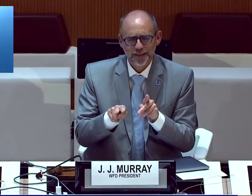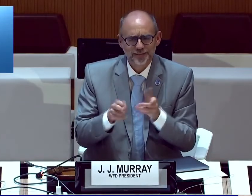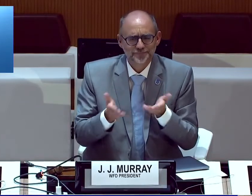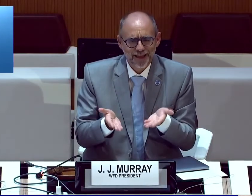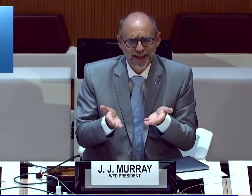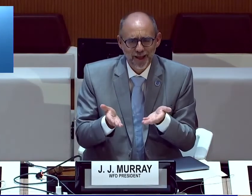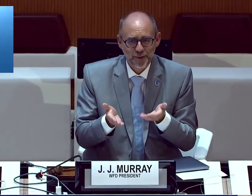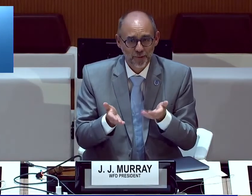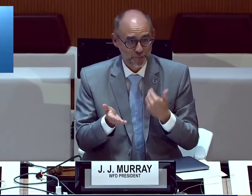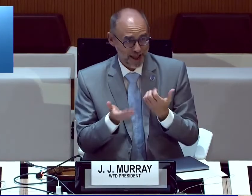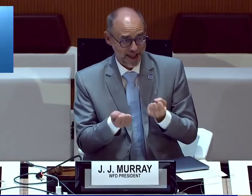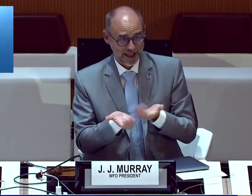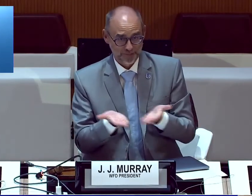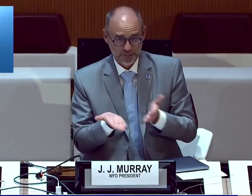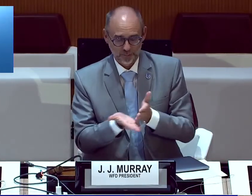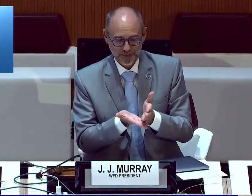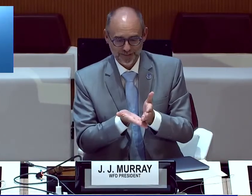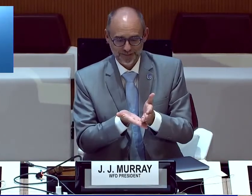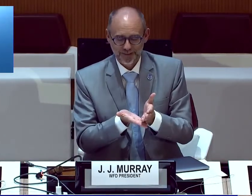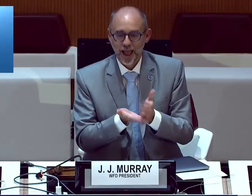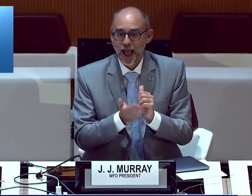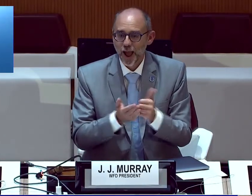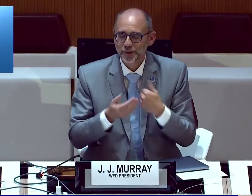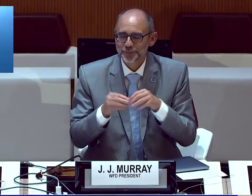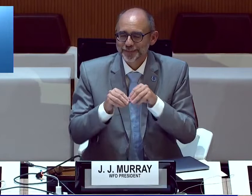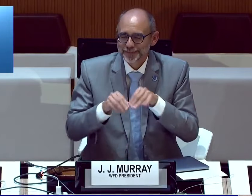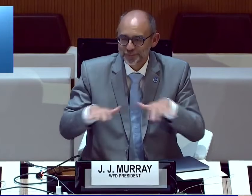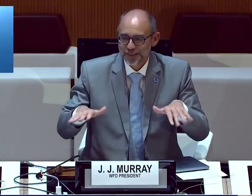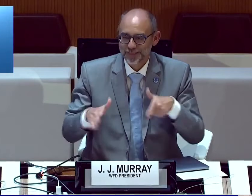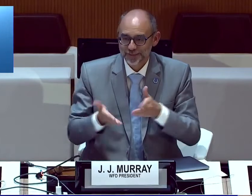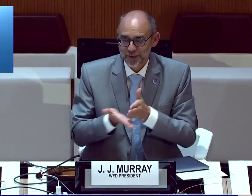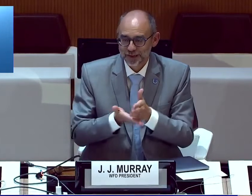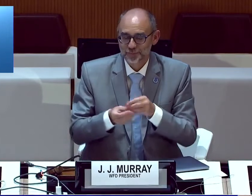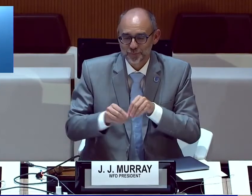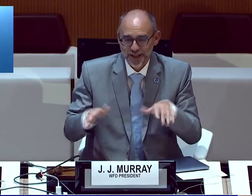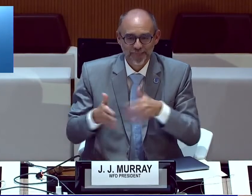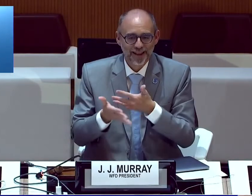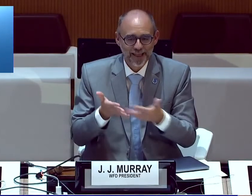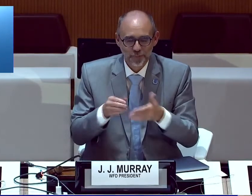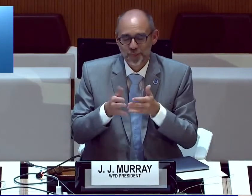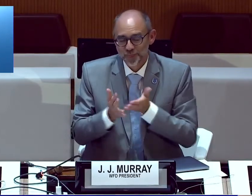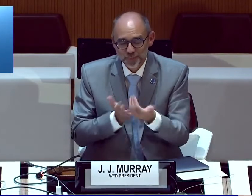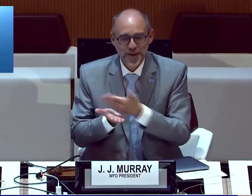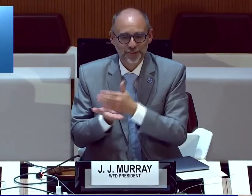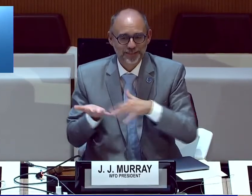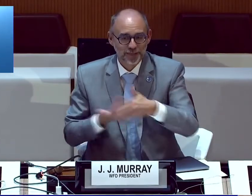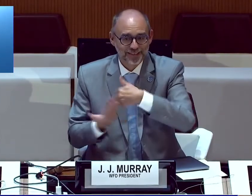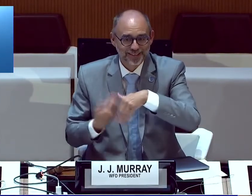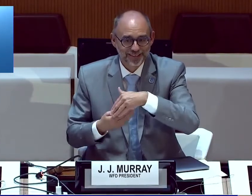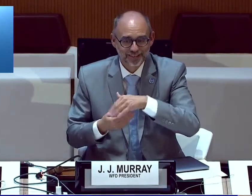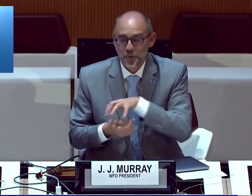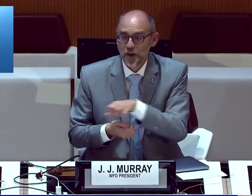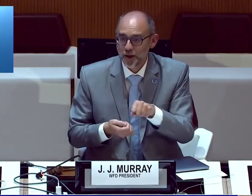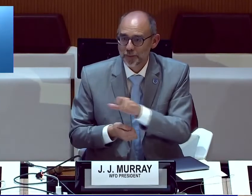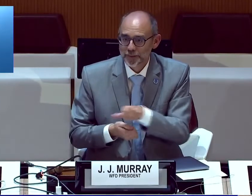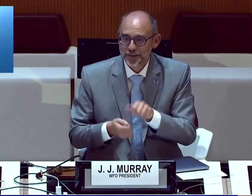be very careful about. We have this right, and we have a right to spread the languages